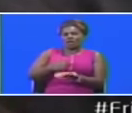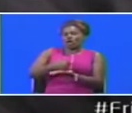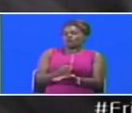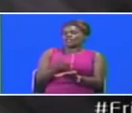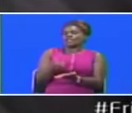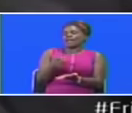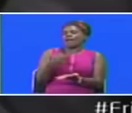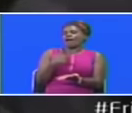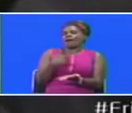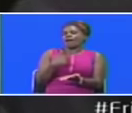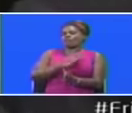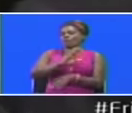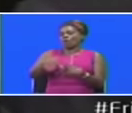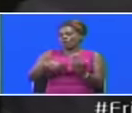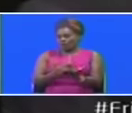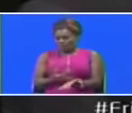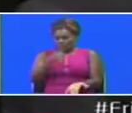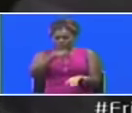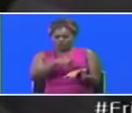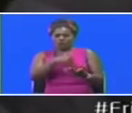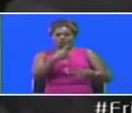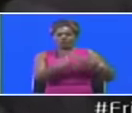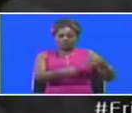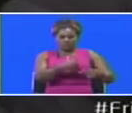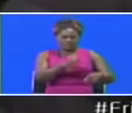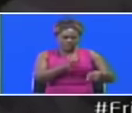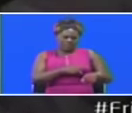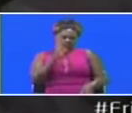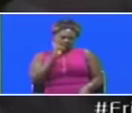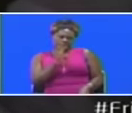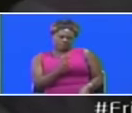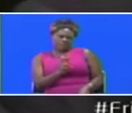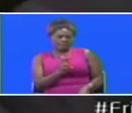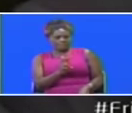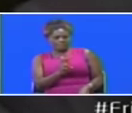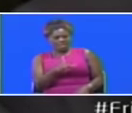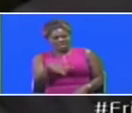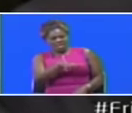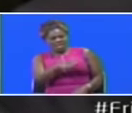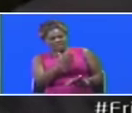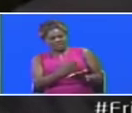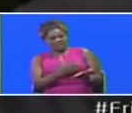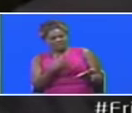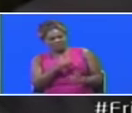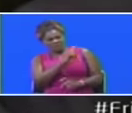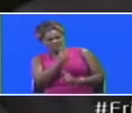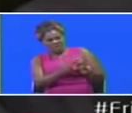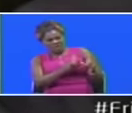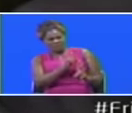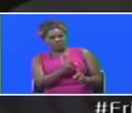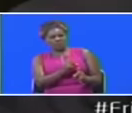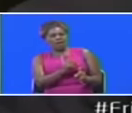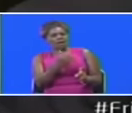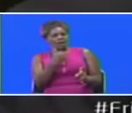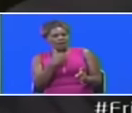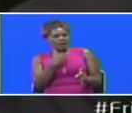It's an audit by all of us involved in the process. The moment you see that there are areas where there's too many question marks, we have a